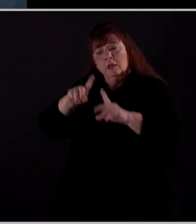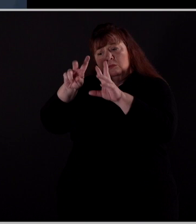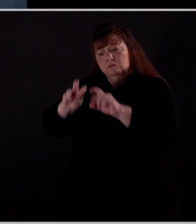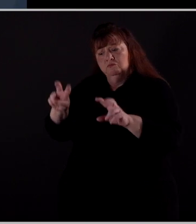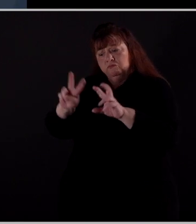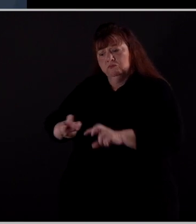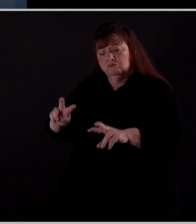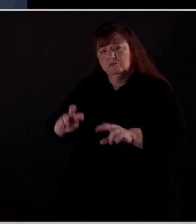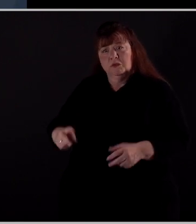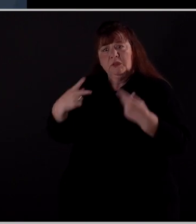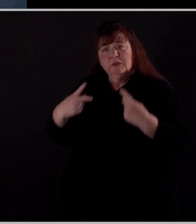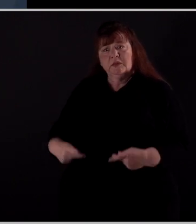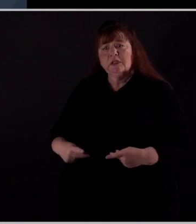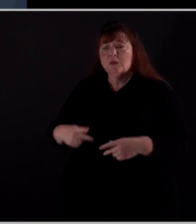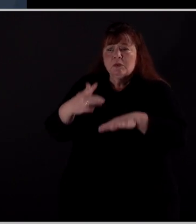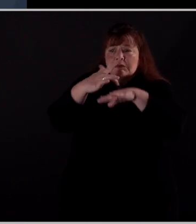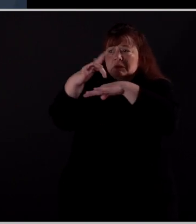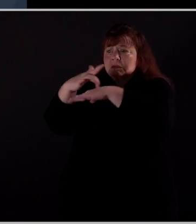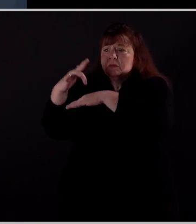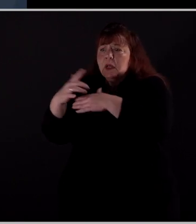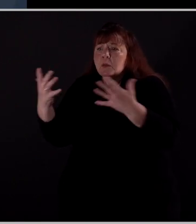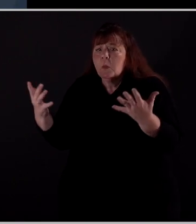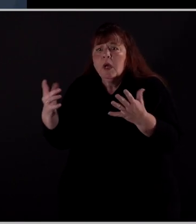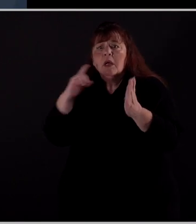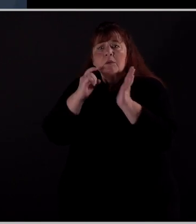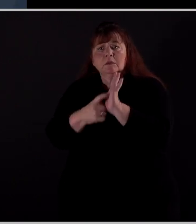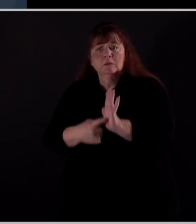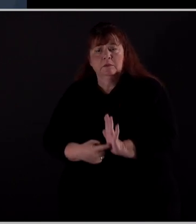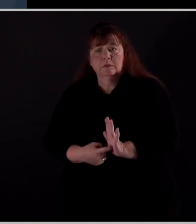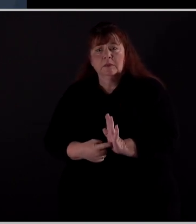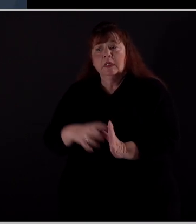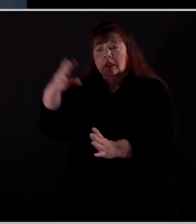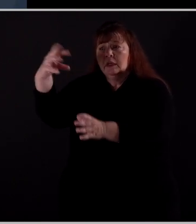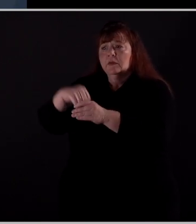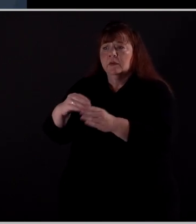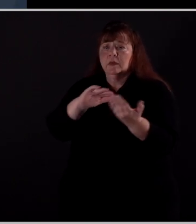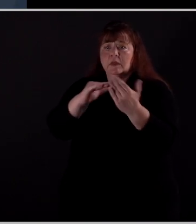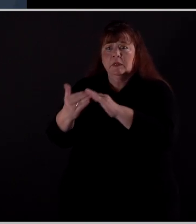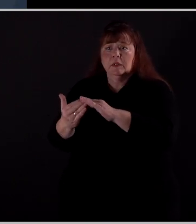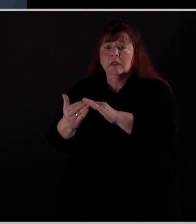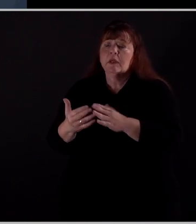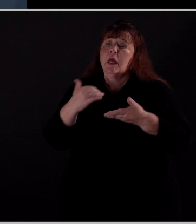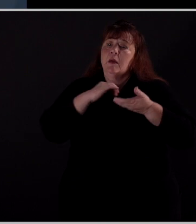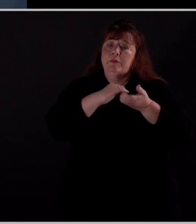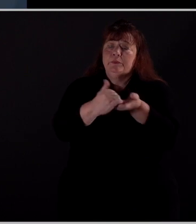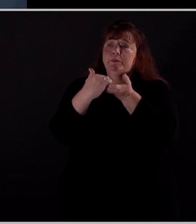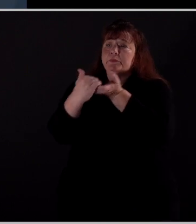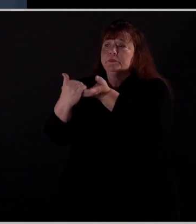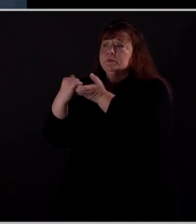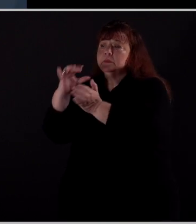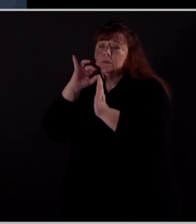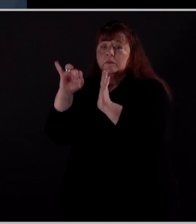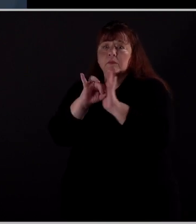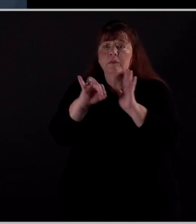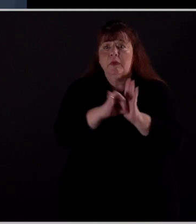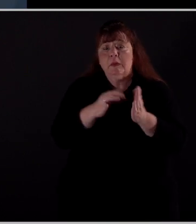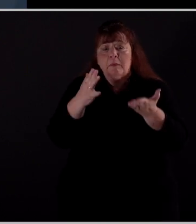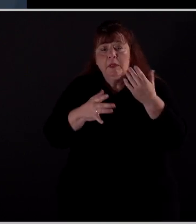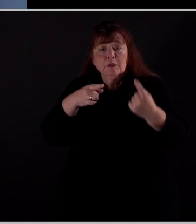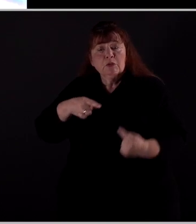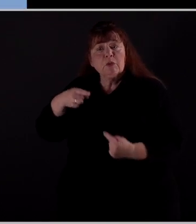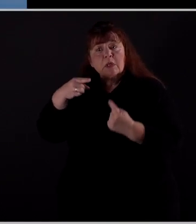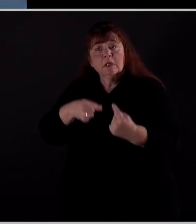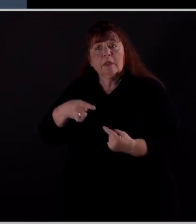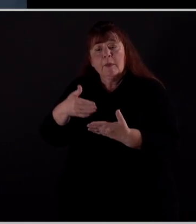gaps. Finally, engaging the community in an effort to build partnerships and identify individuals who may be in crisis before they engage on the pathway